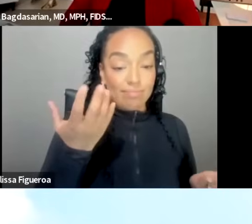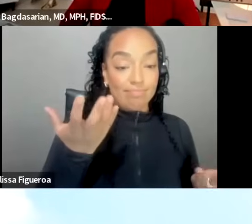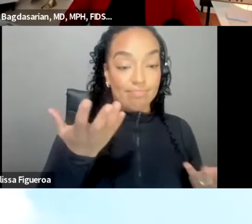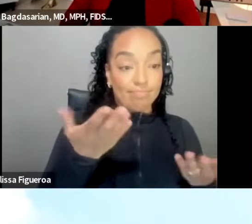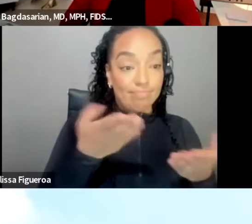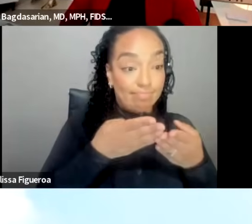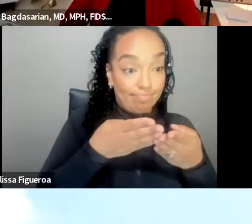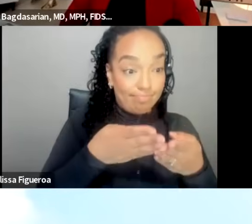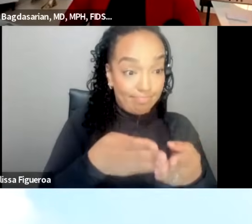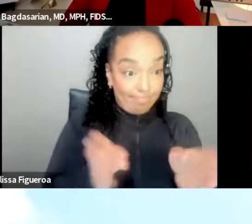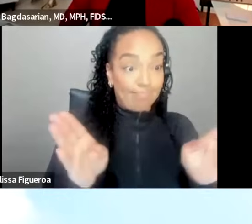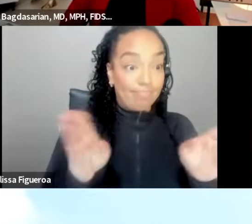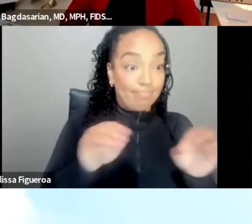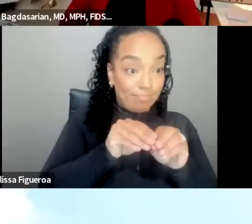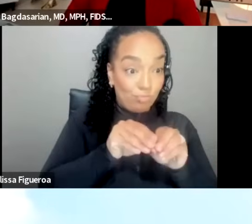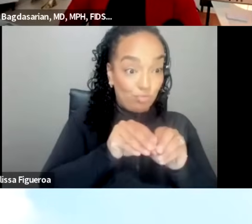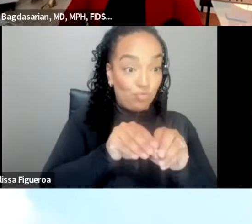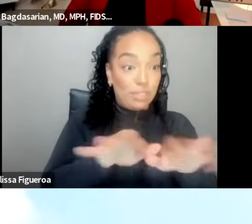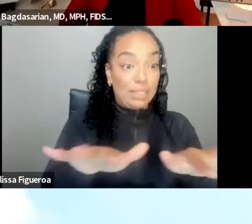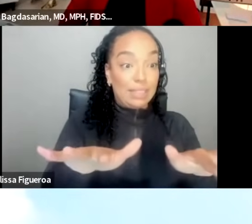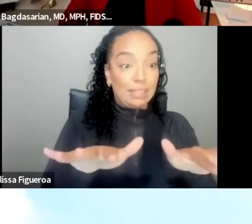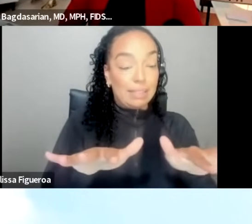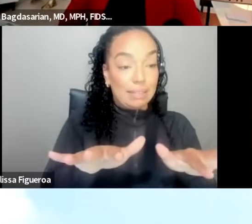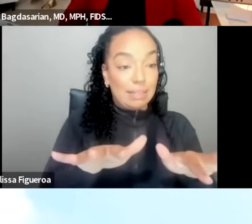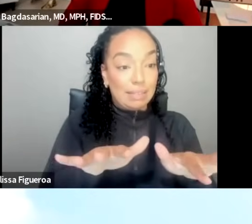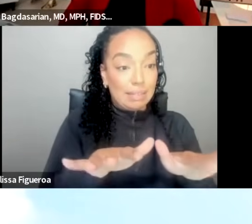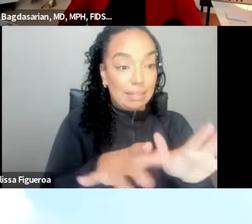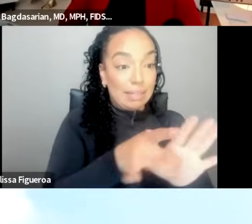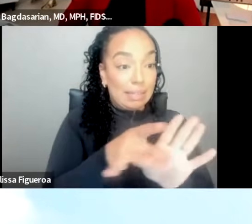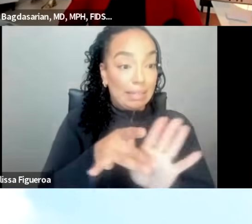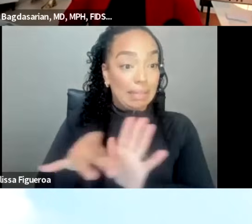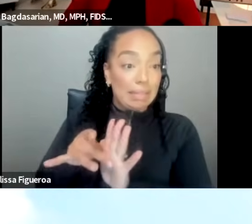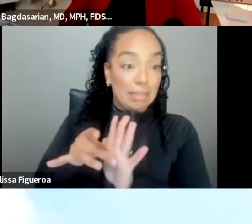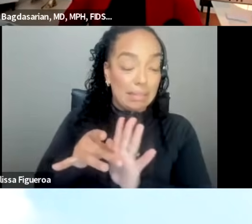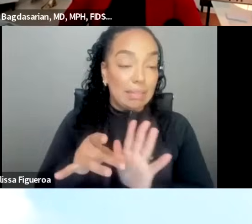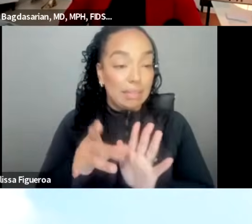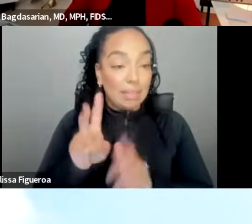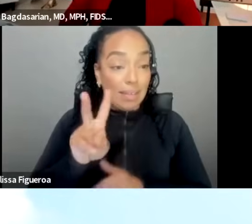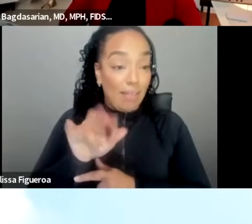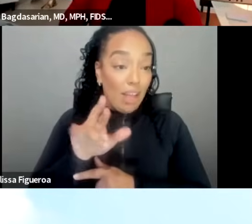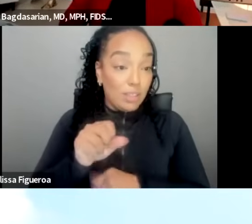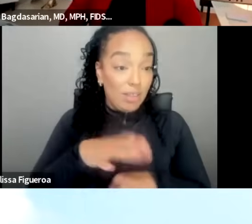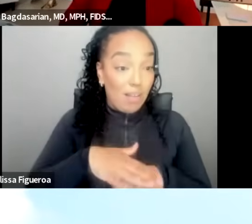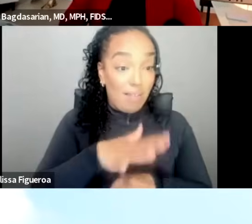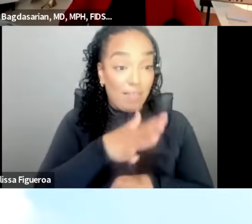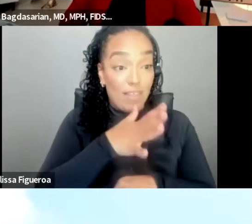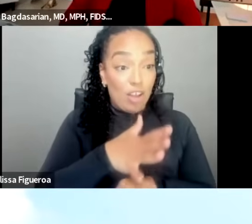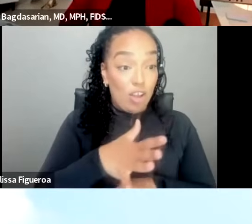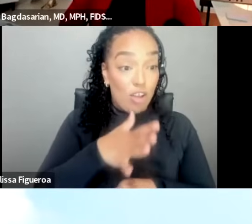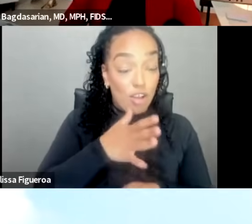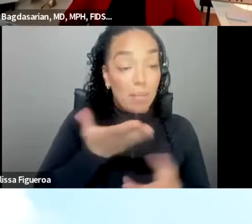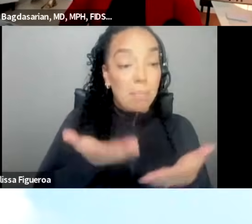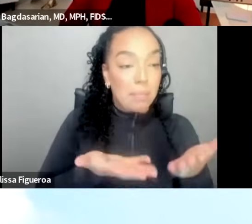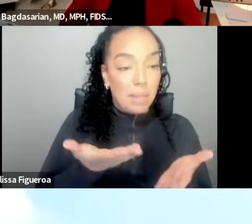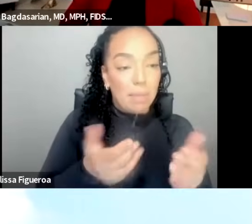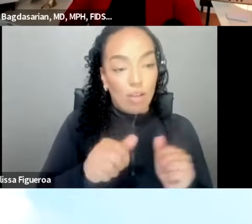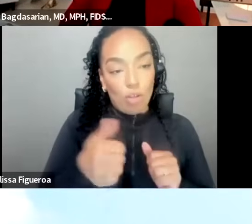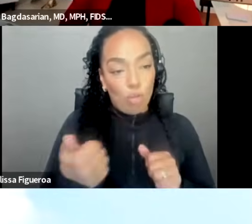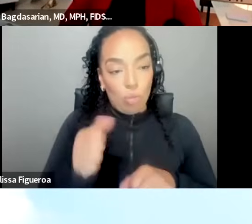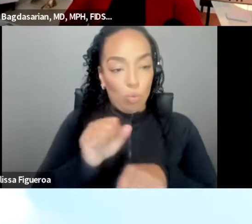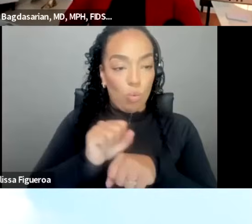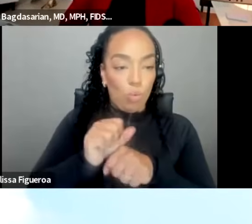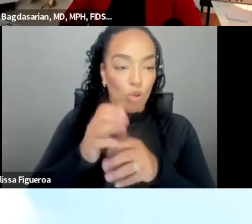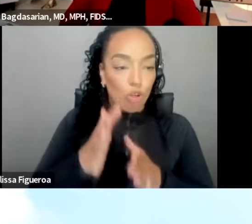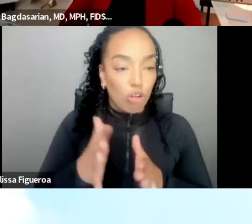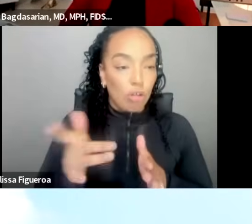virus or contamination that, on a farm, that there may be other workers that